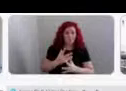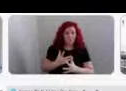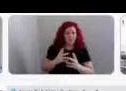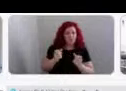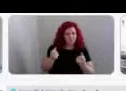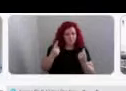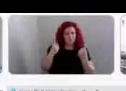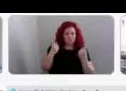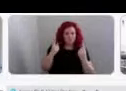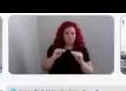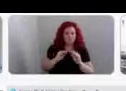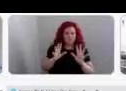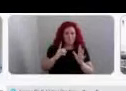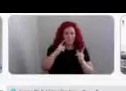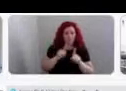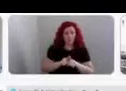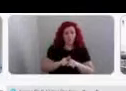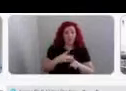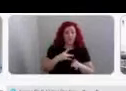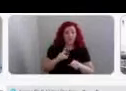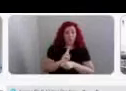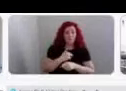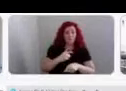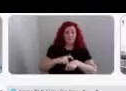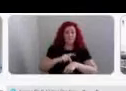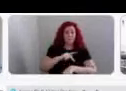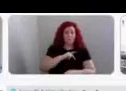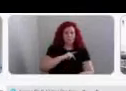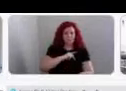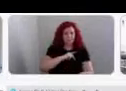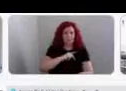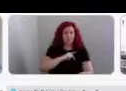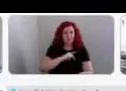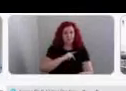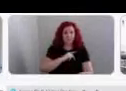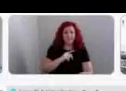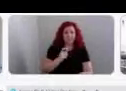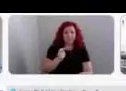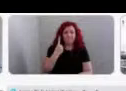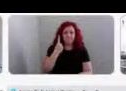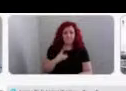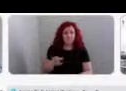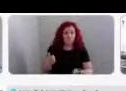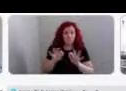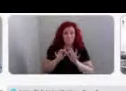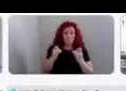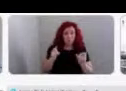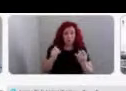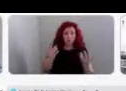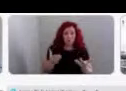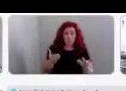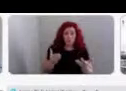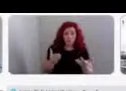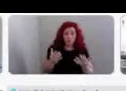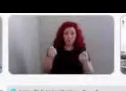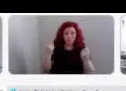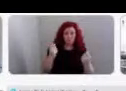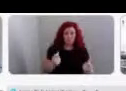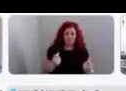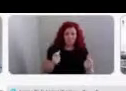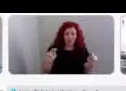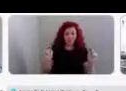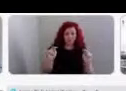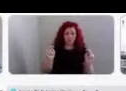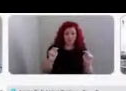use my time here to say something to you personally here's the reality so important today making incredibly strong partisan districts